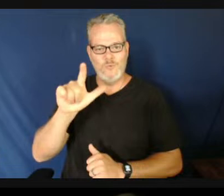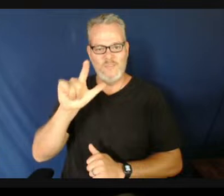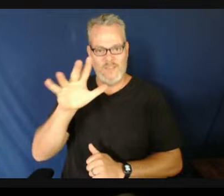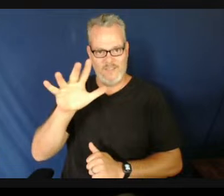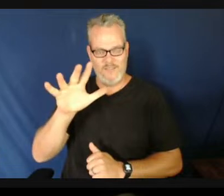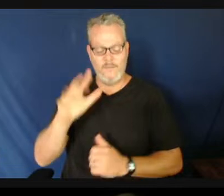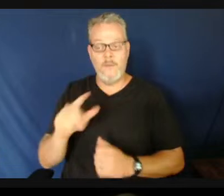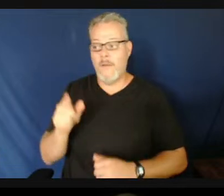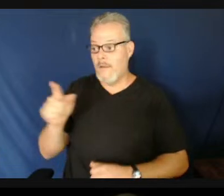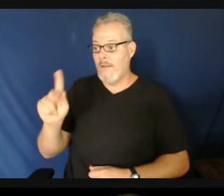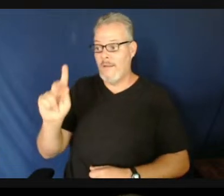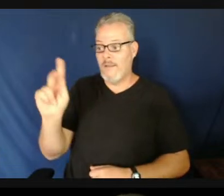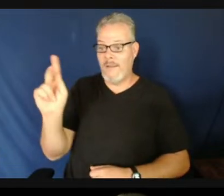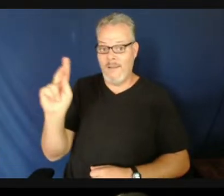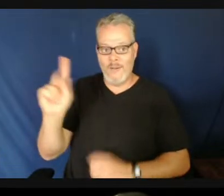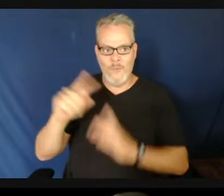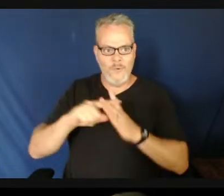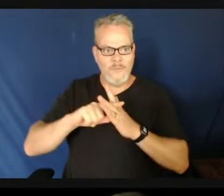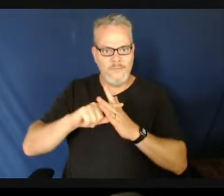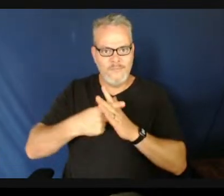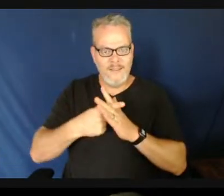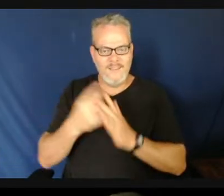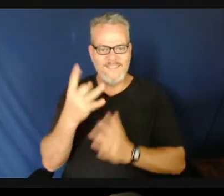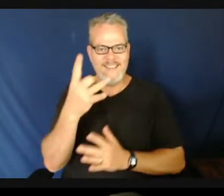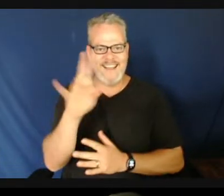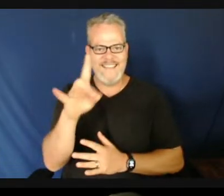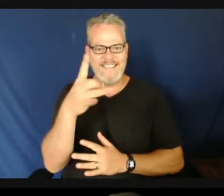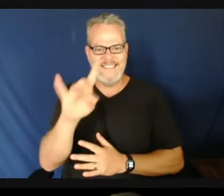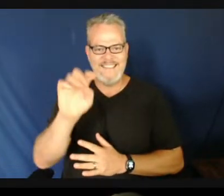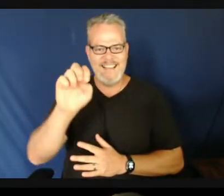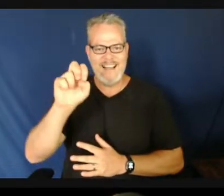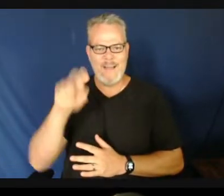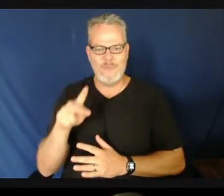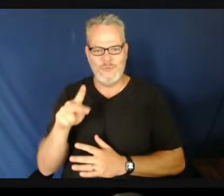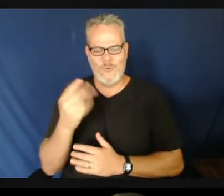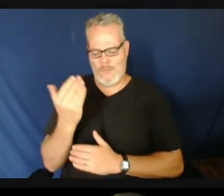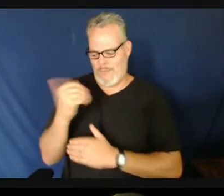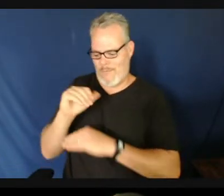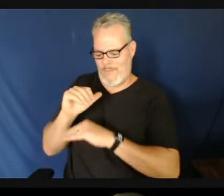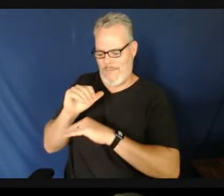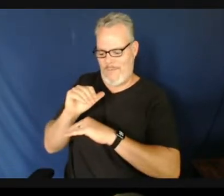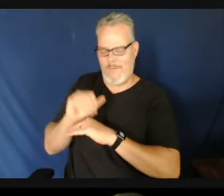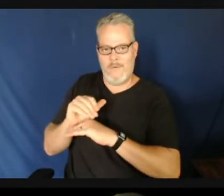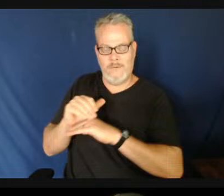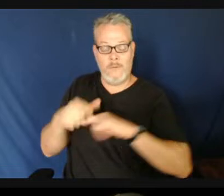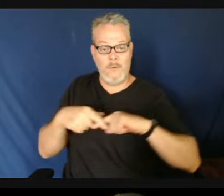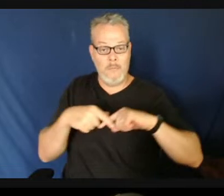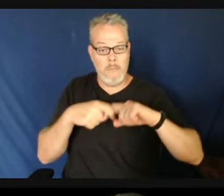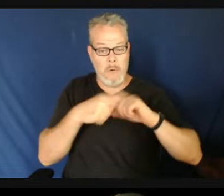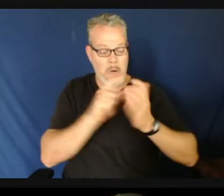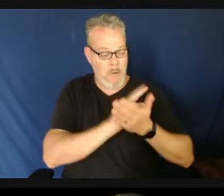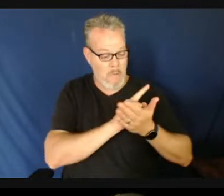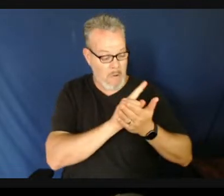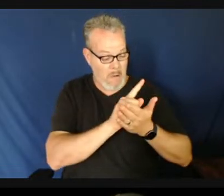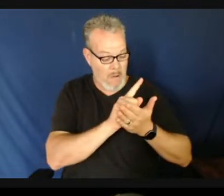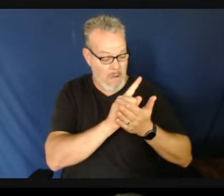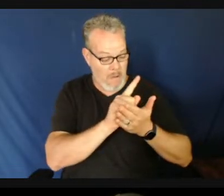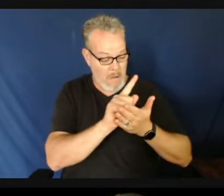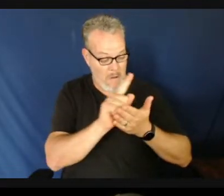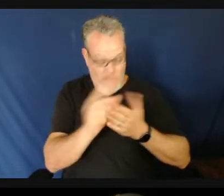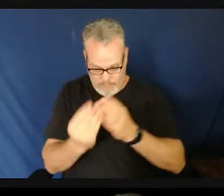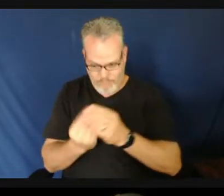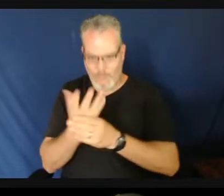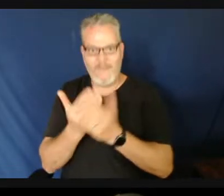Kilauea began its 18th episode last night after a 1-week pause with a brief pulse